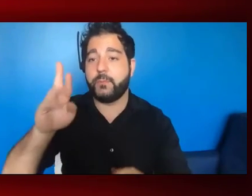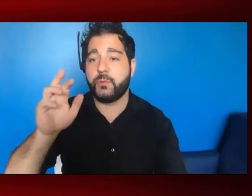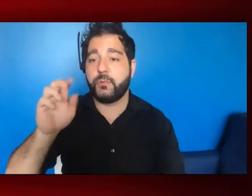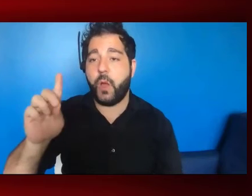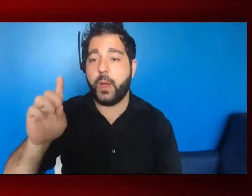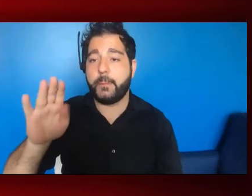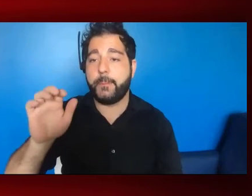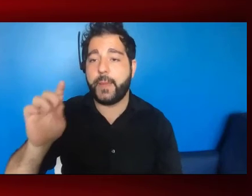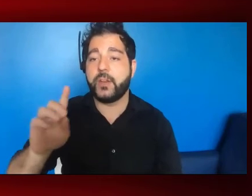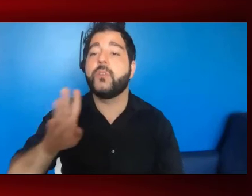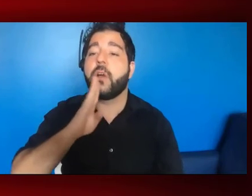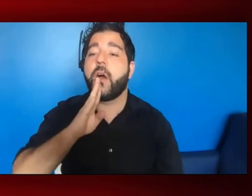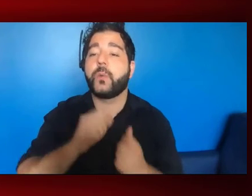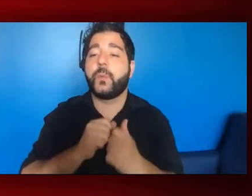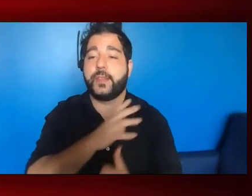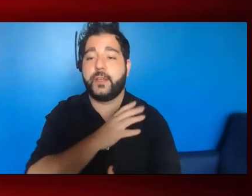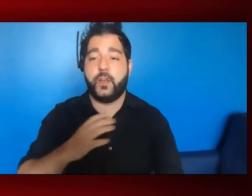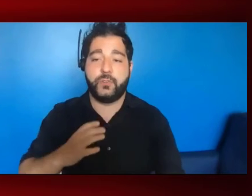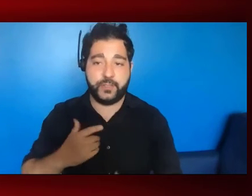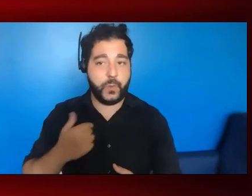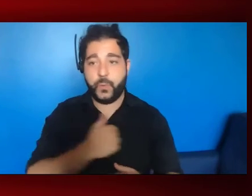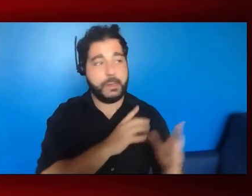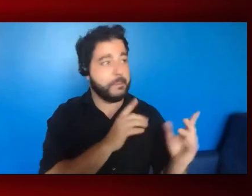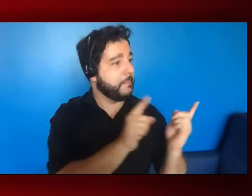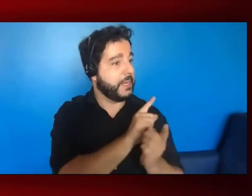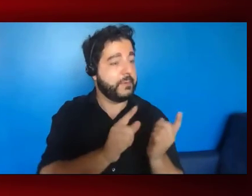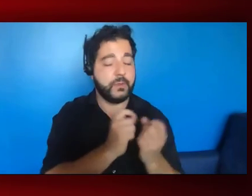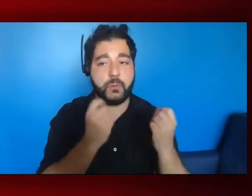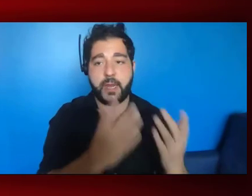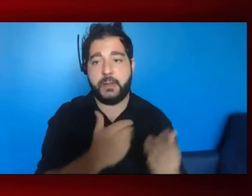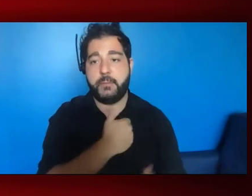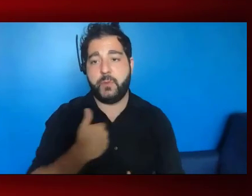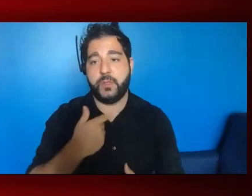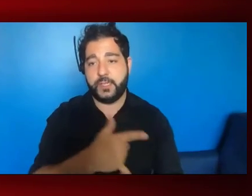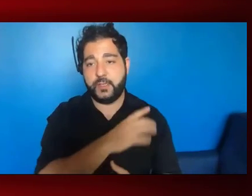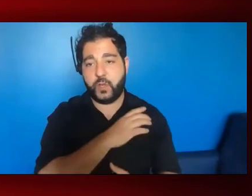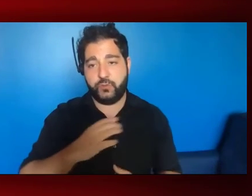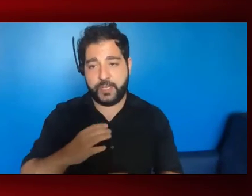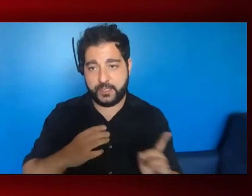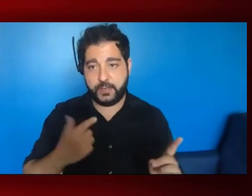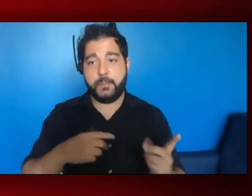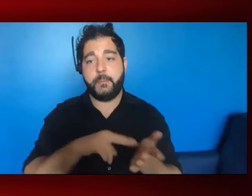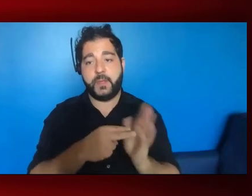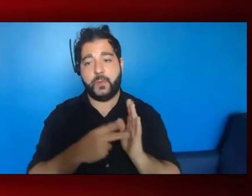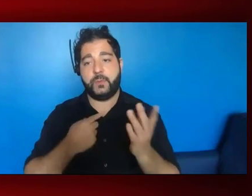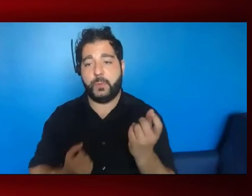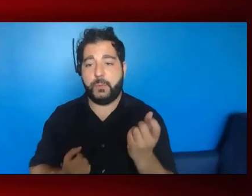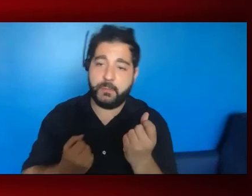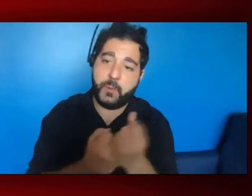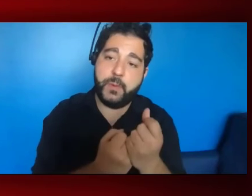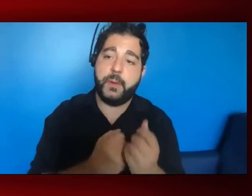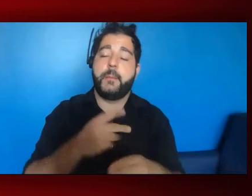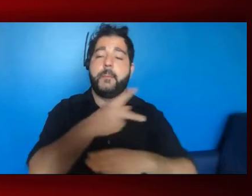Congress. We're meeting with over half of Congress. And that means we have to embrace a platform that